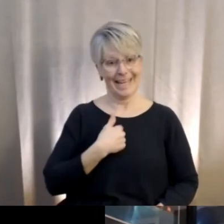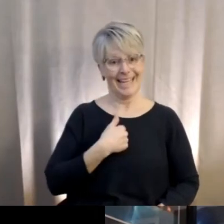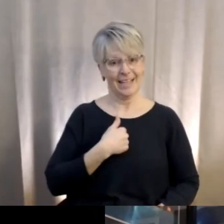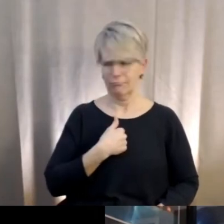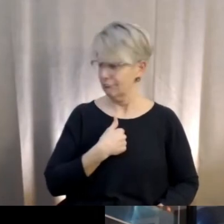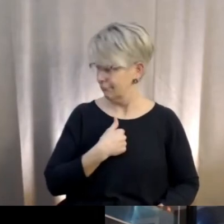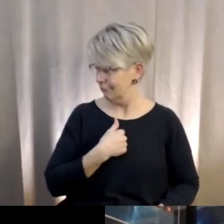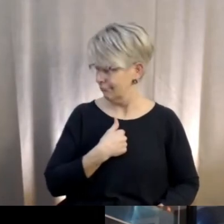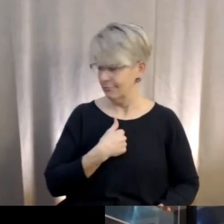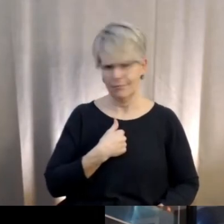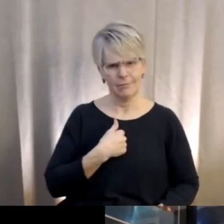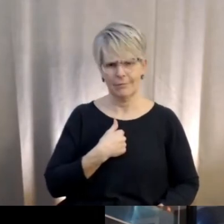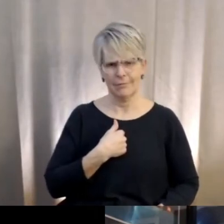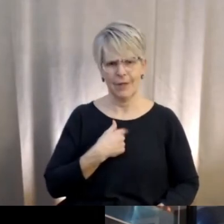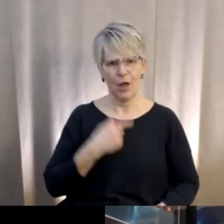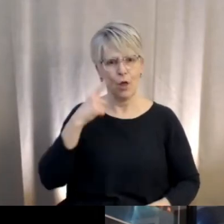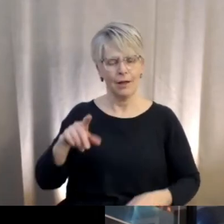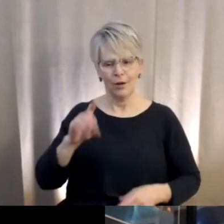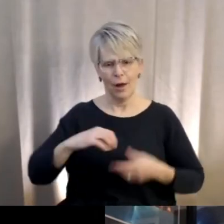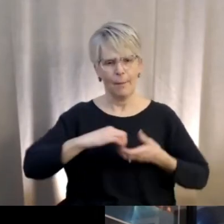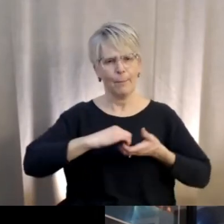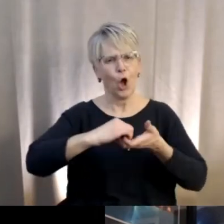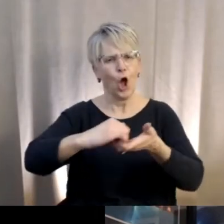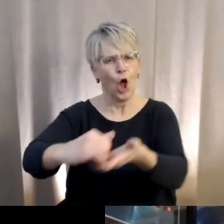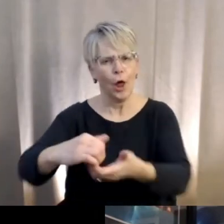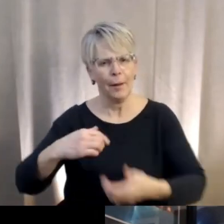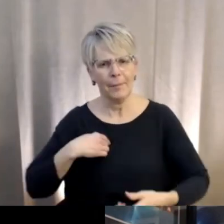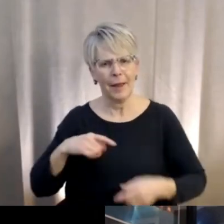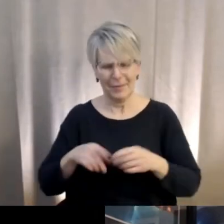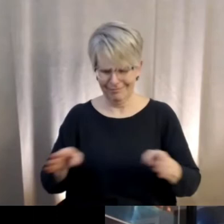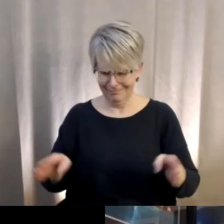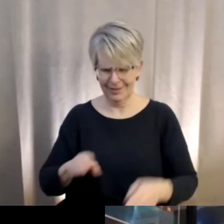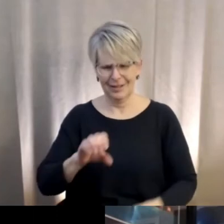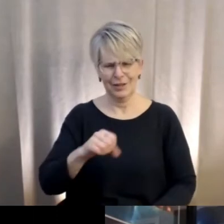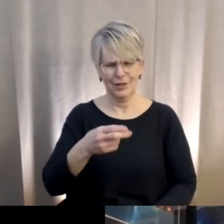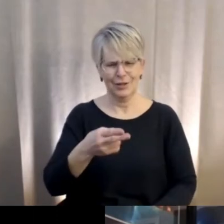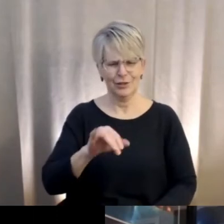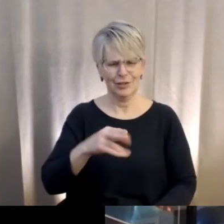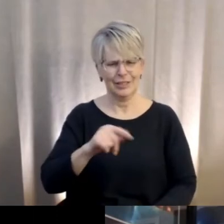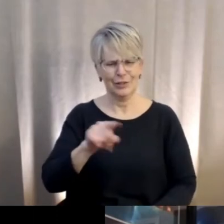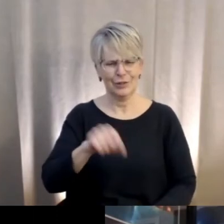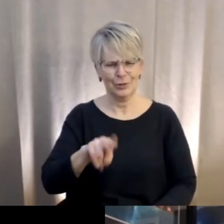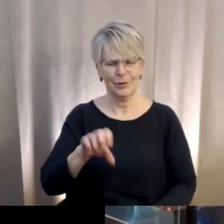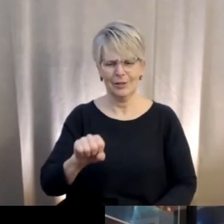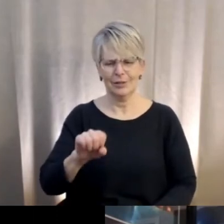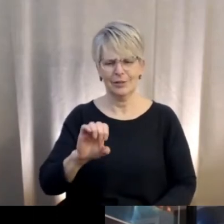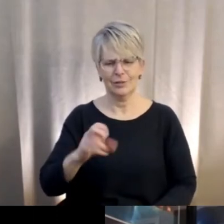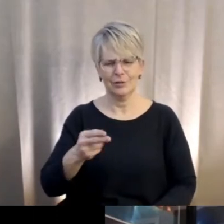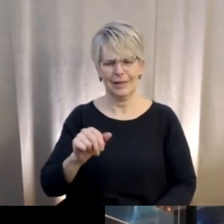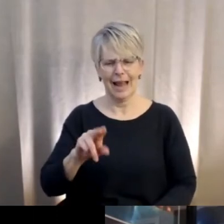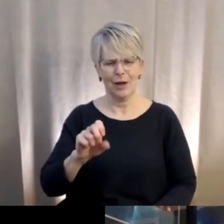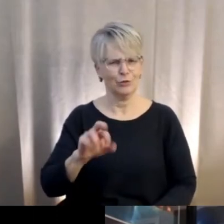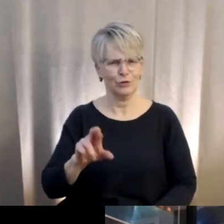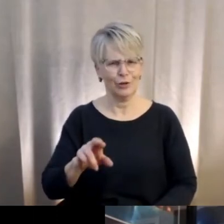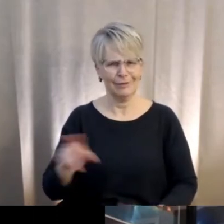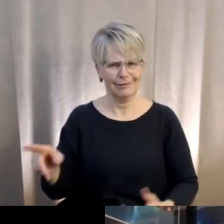though for pulling me around in my chair, never mind that he's a Shih Tzu Schnauzer and is about 18 pounds soaking wet. He's